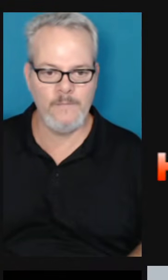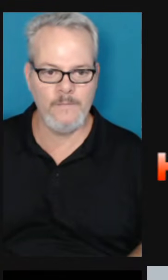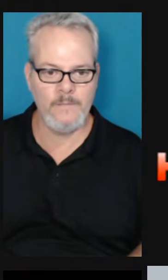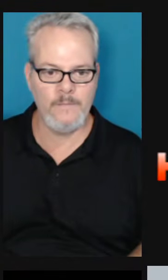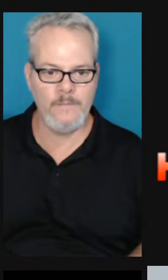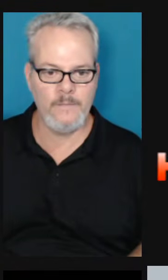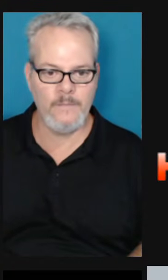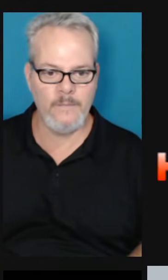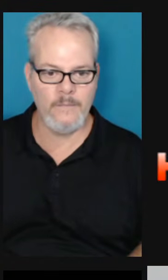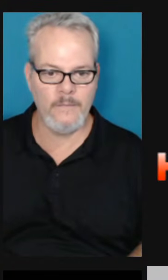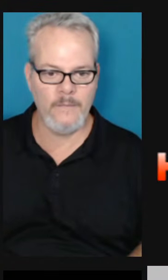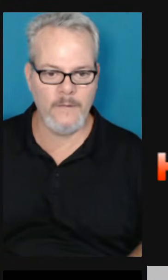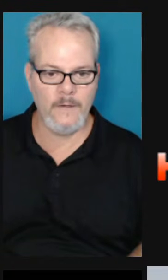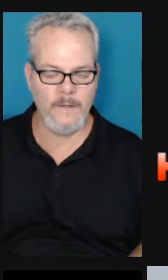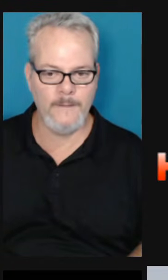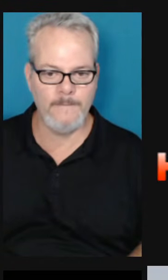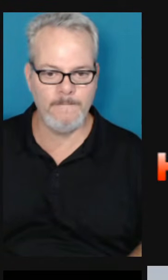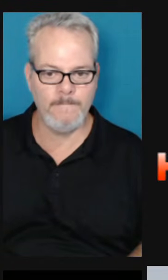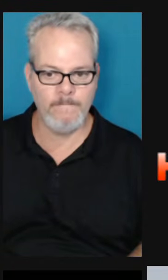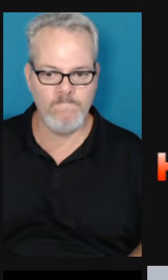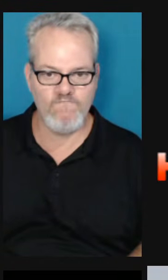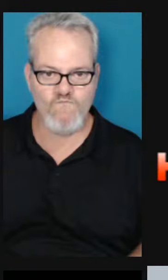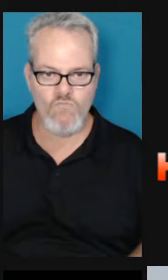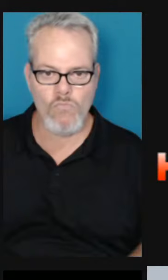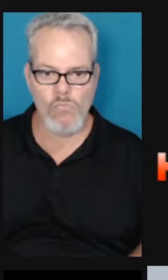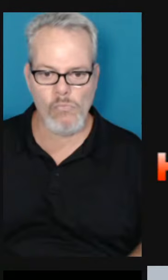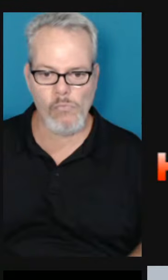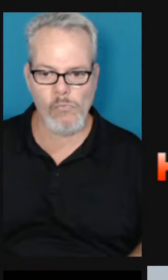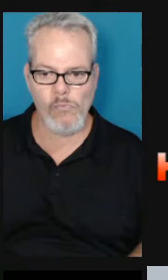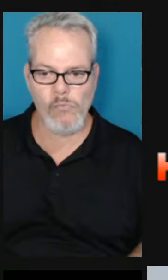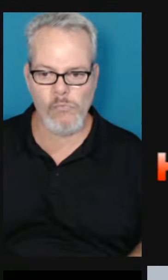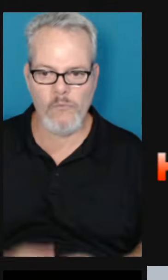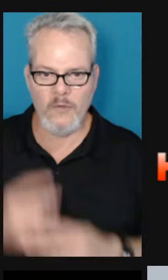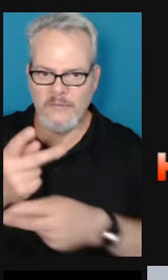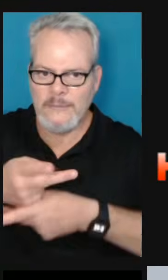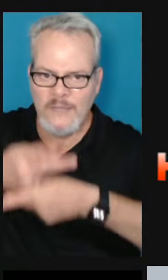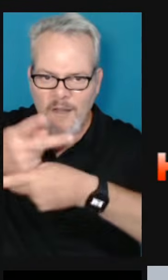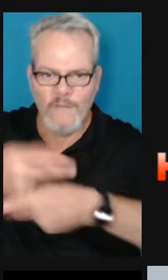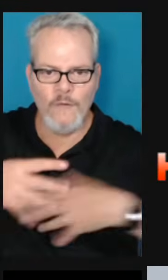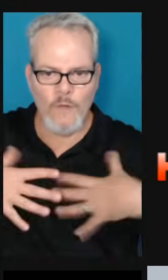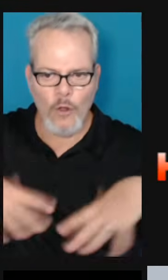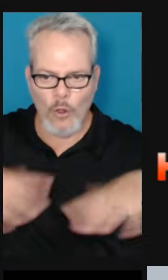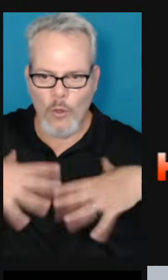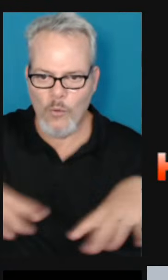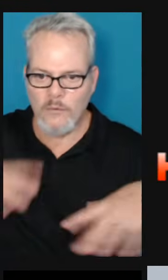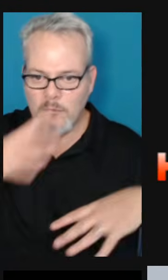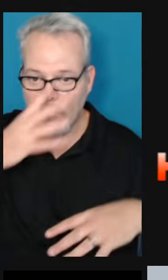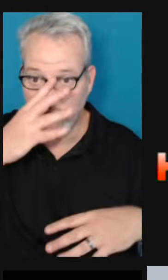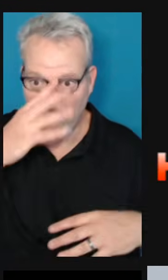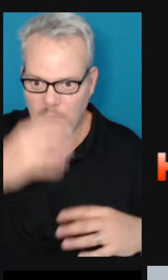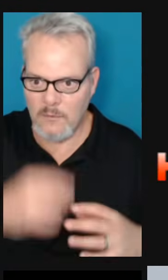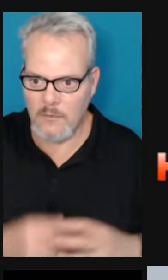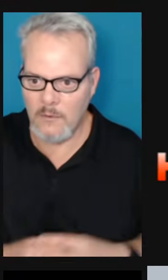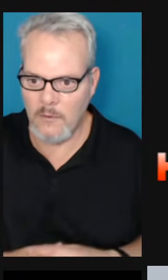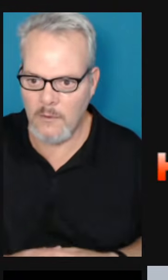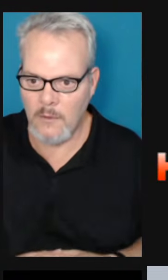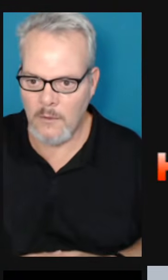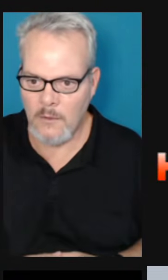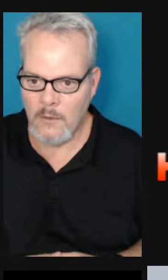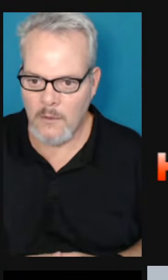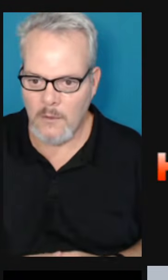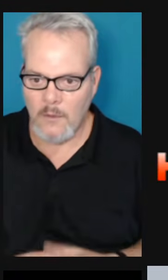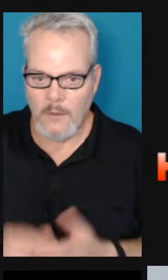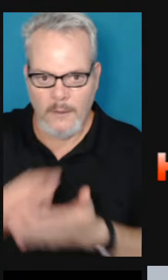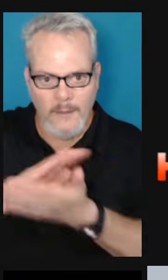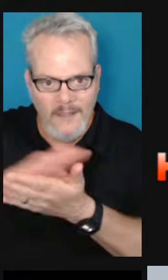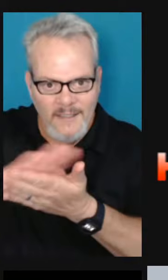So yeah, definitely get in your clothing. Stove fans and vents should be cleaned thoroughly. Clean refrigerator